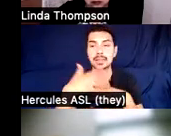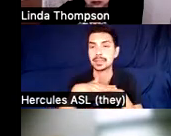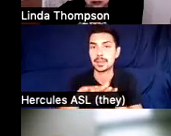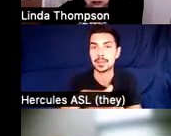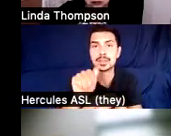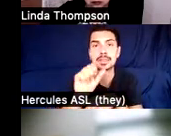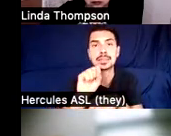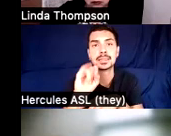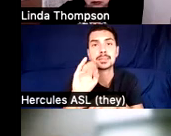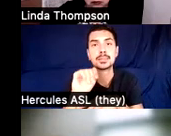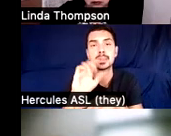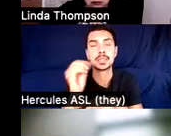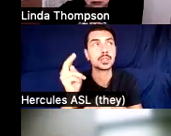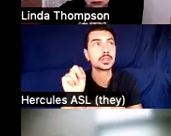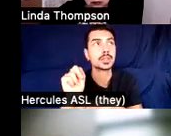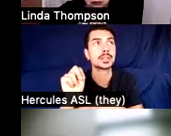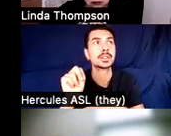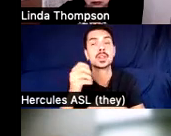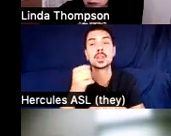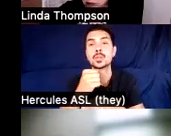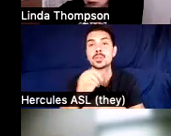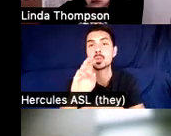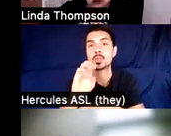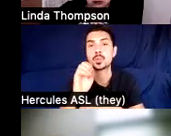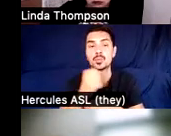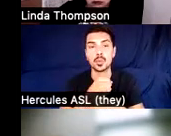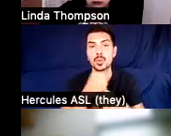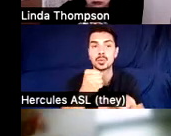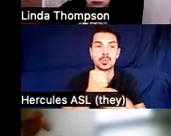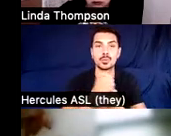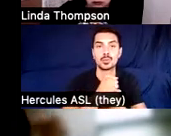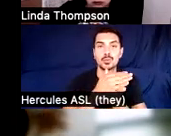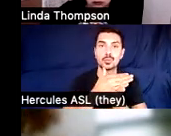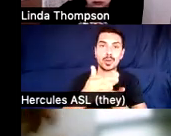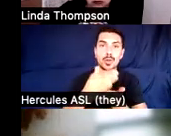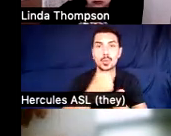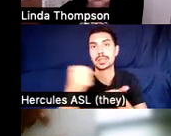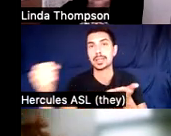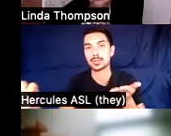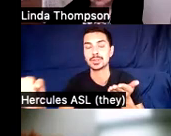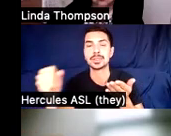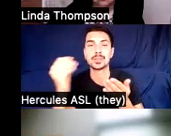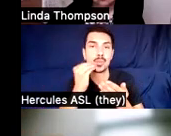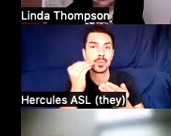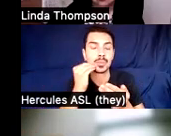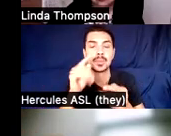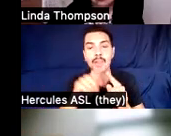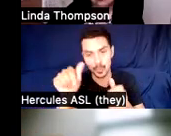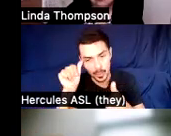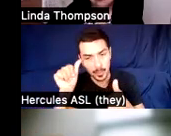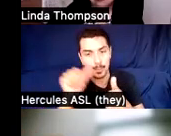the relocation, just the genocide, that is impactful. But we also have to remember that